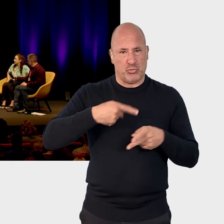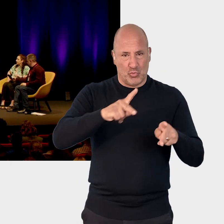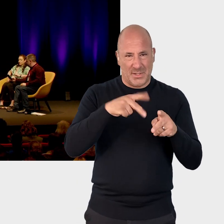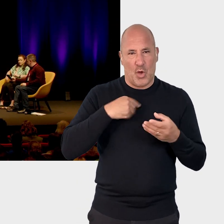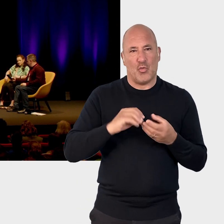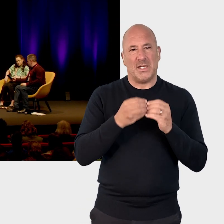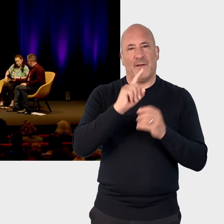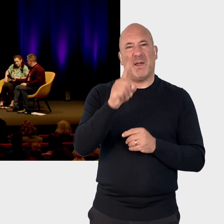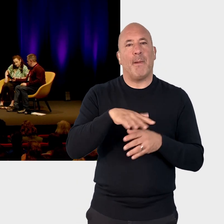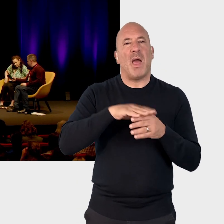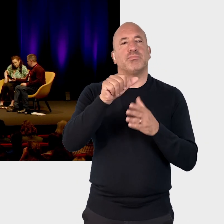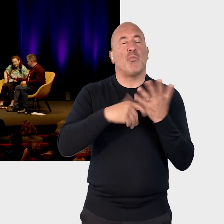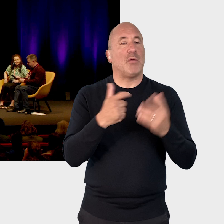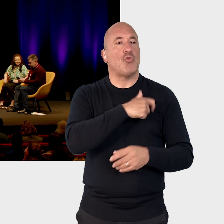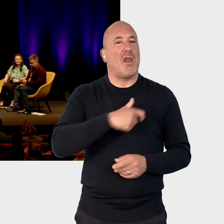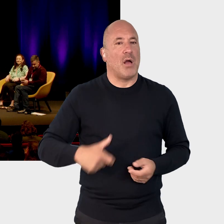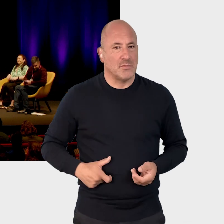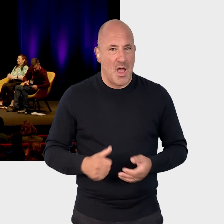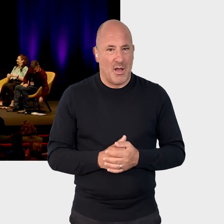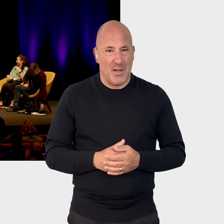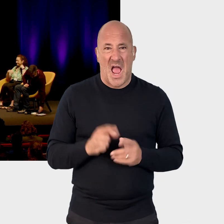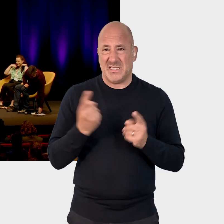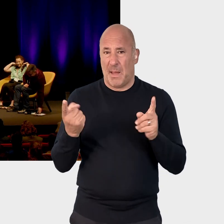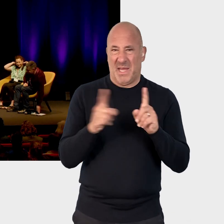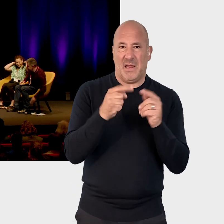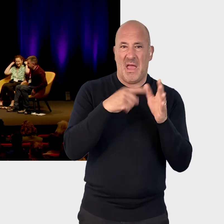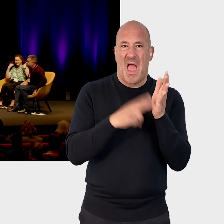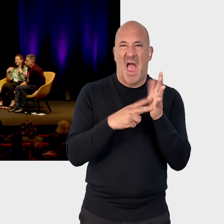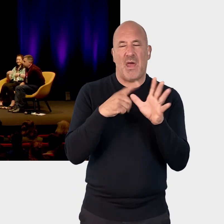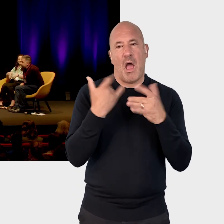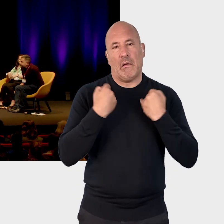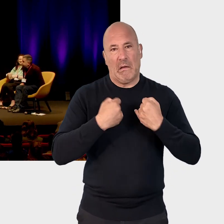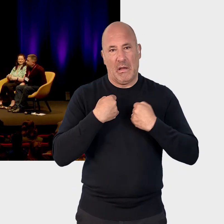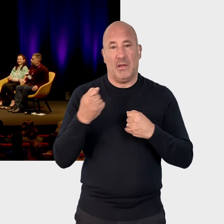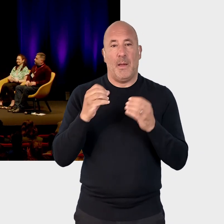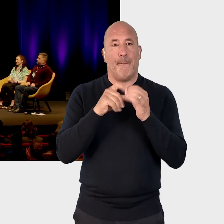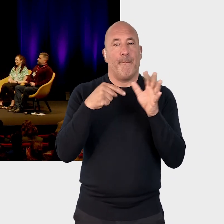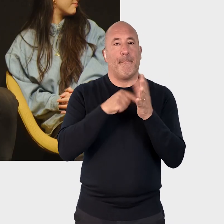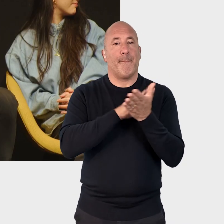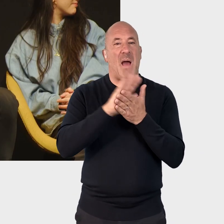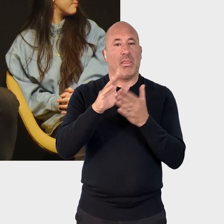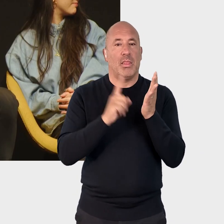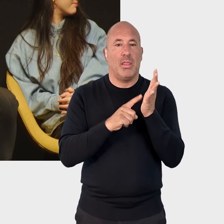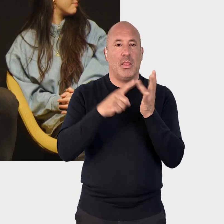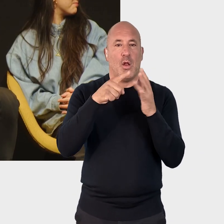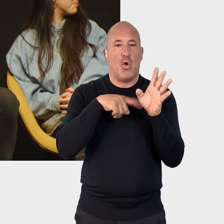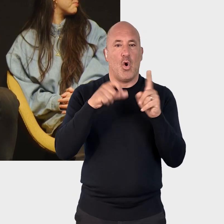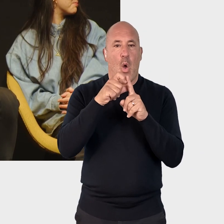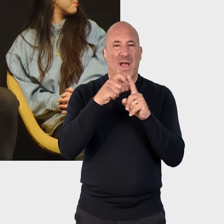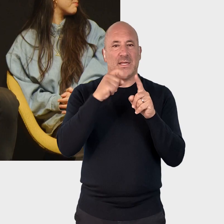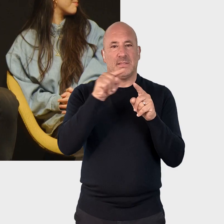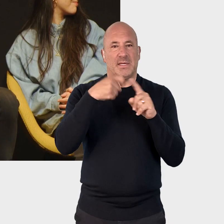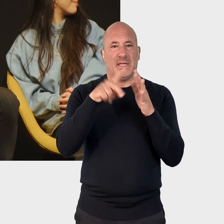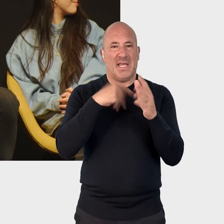our street, our Creative People and Places programme in Doncaster. And stepping in, because Anna is poorly, Beth